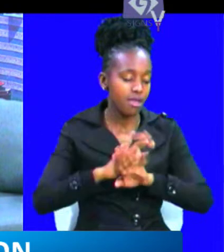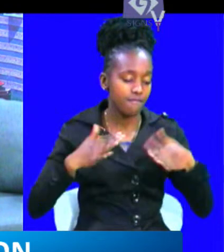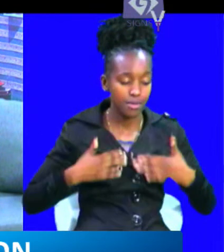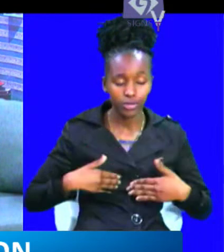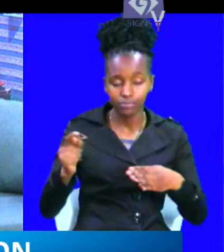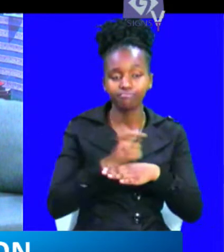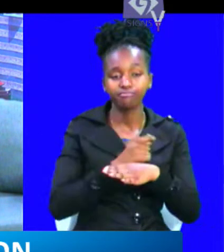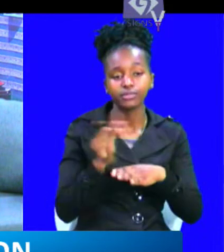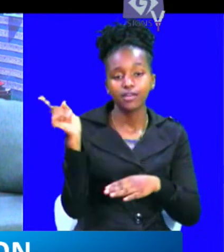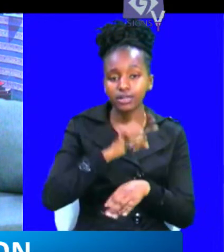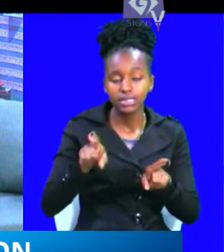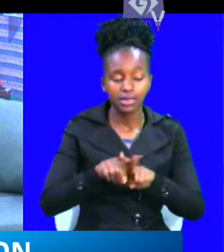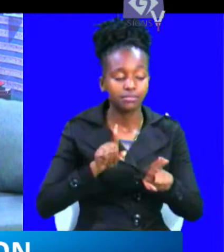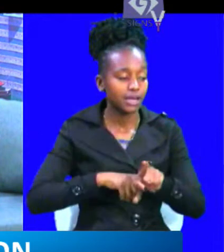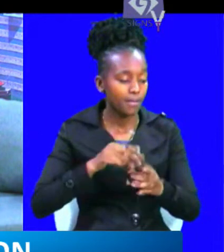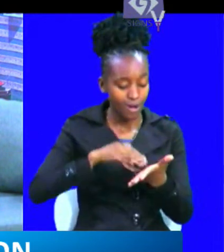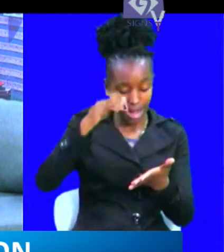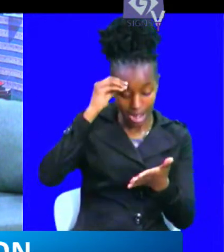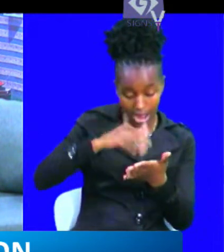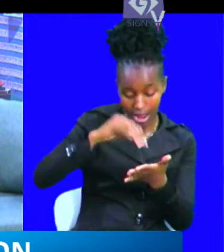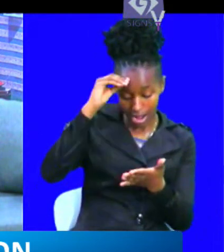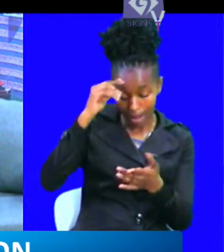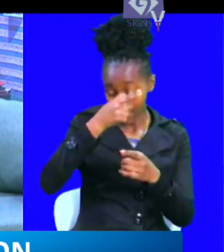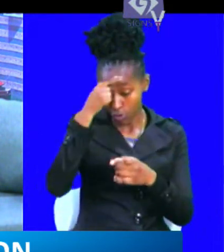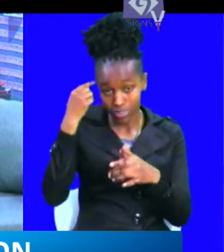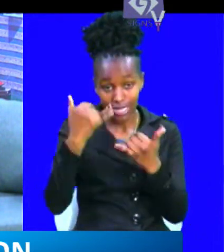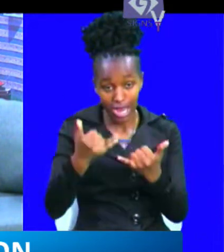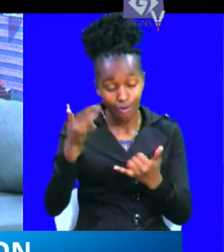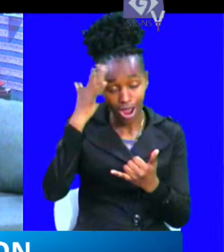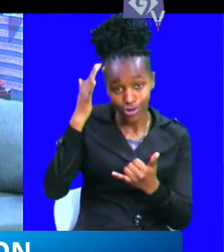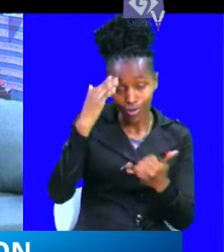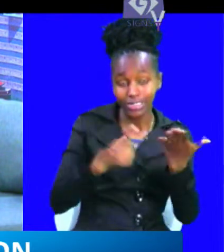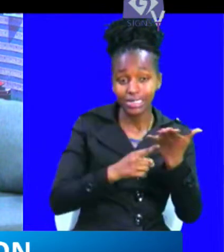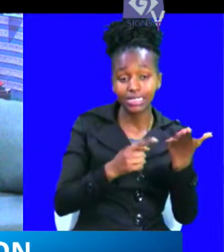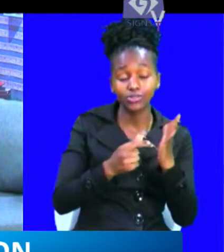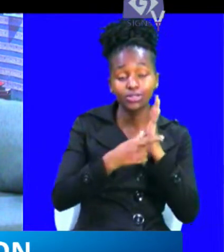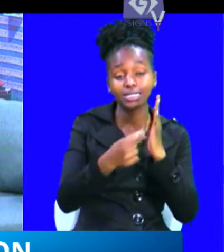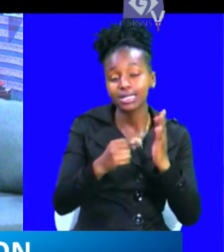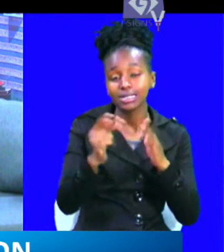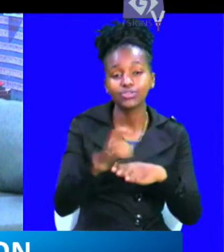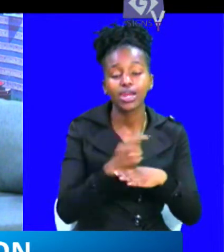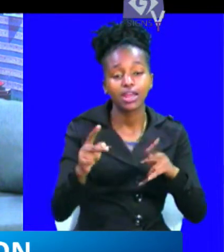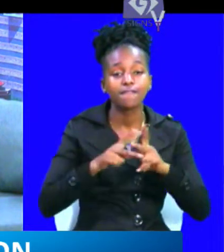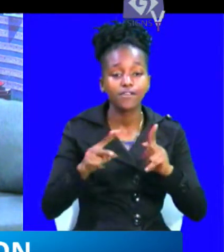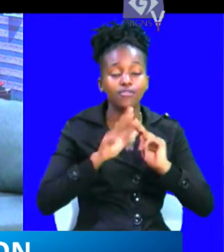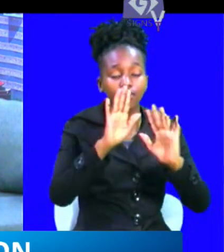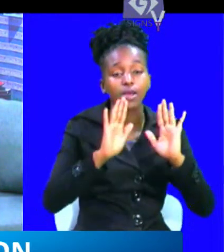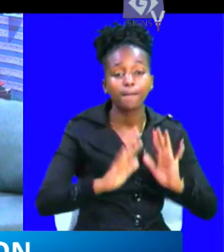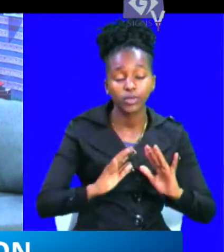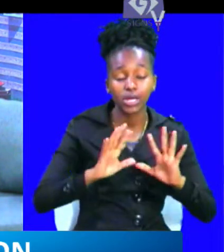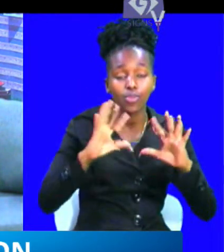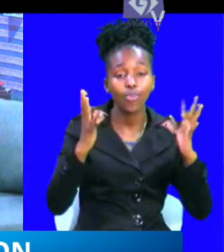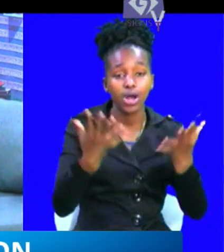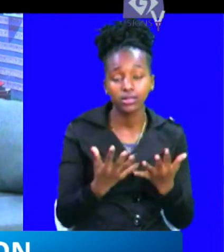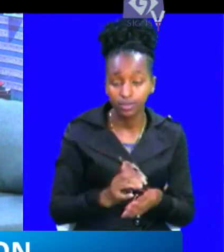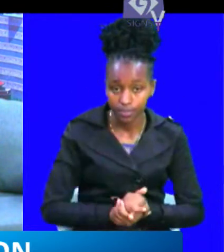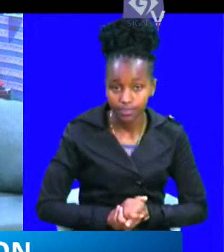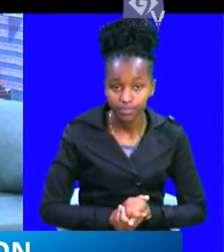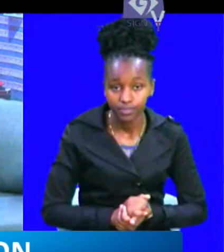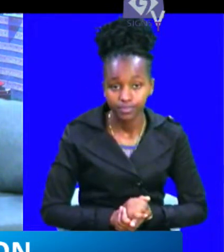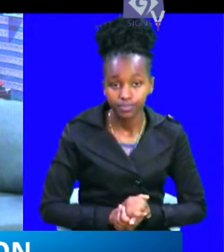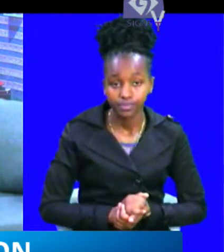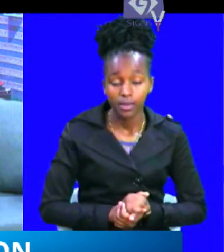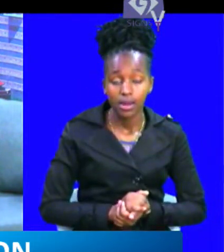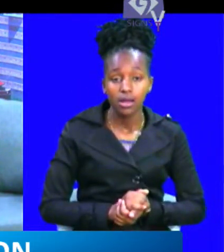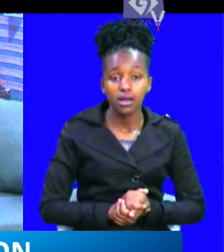trained, anybody can learn. And right now, digital skills training is marketable worldwide. Absolutely. I understand. So